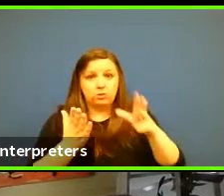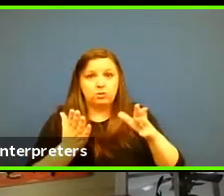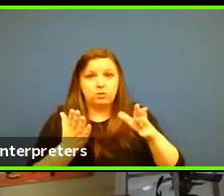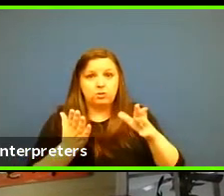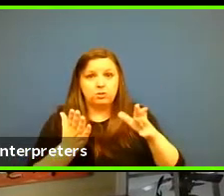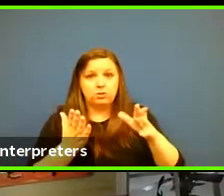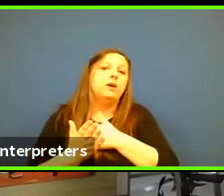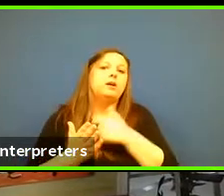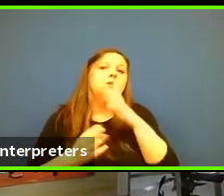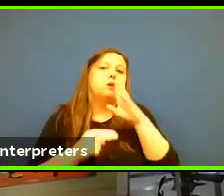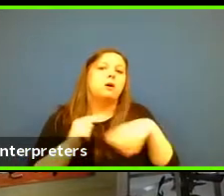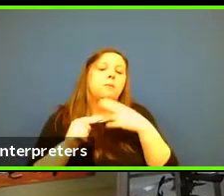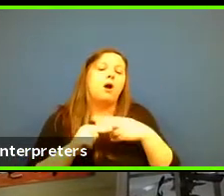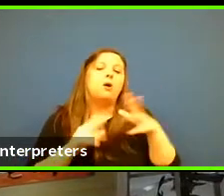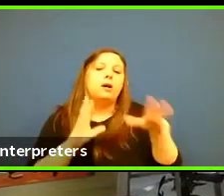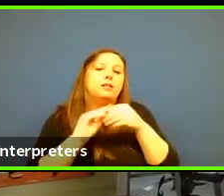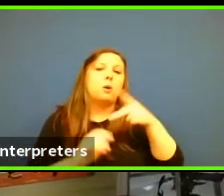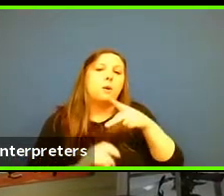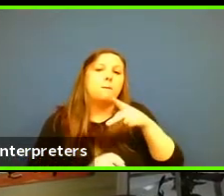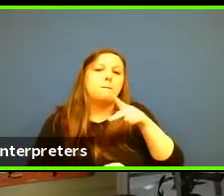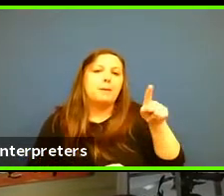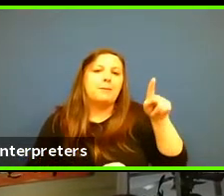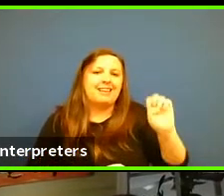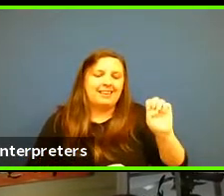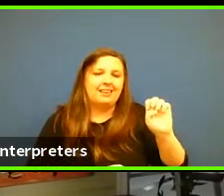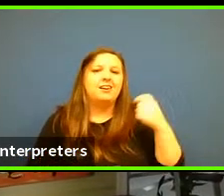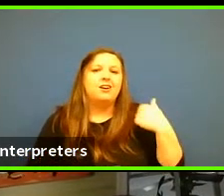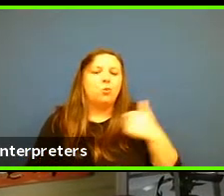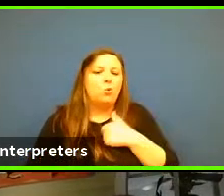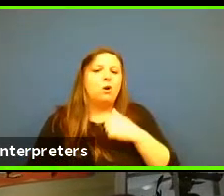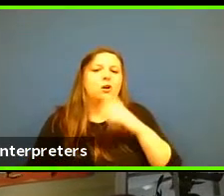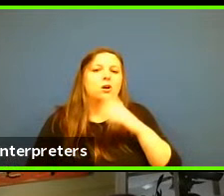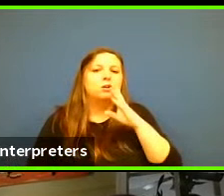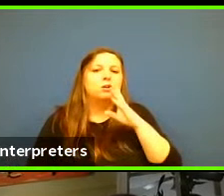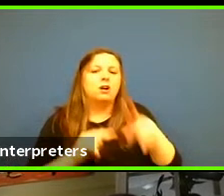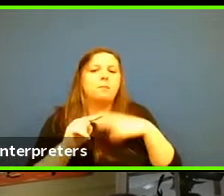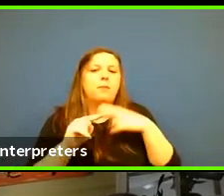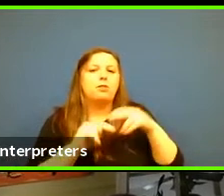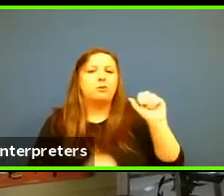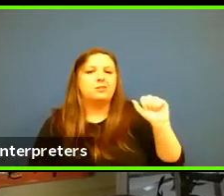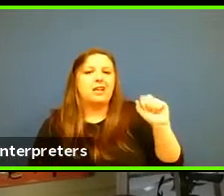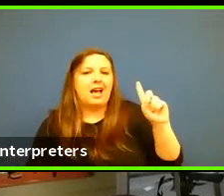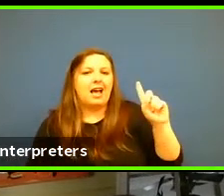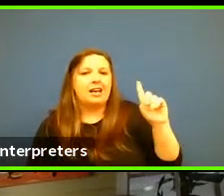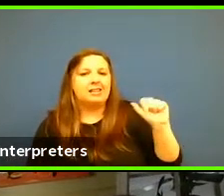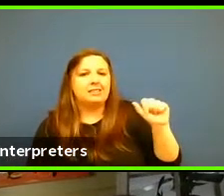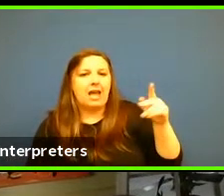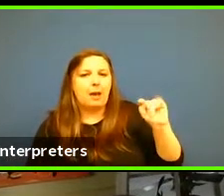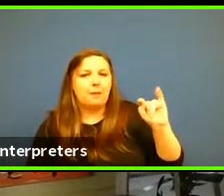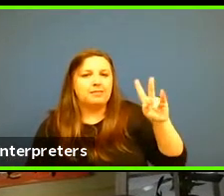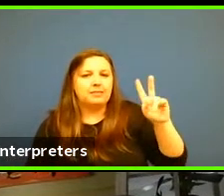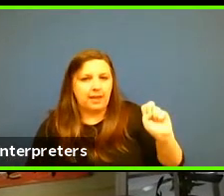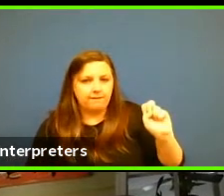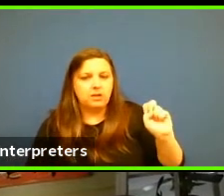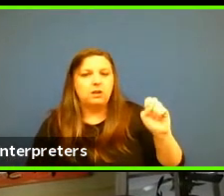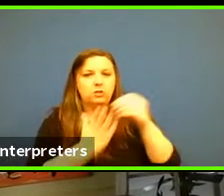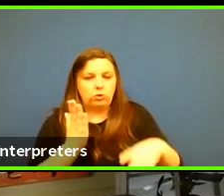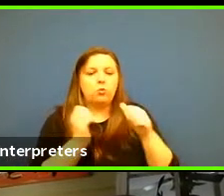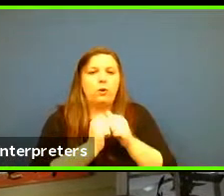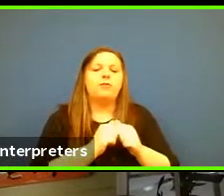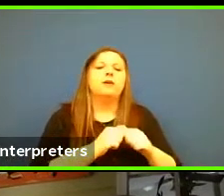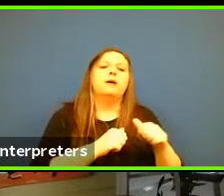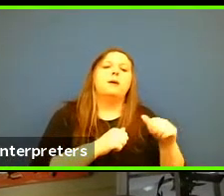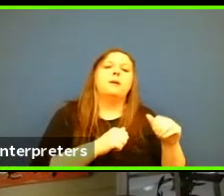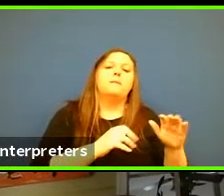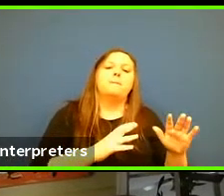additional PPE, we are talking about those adaptive students, those students with mild to severe disabilities, those students that are